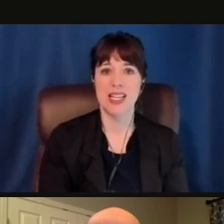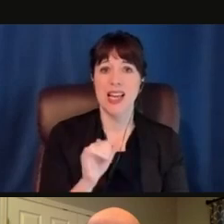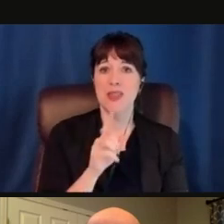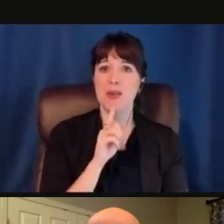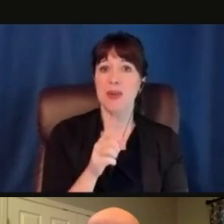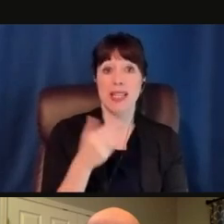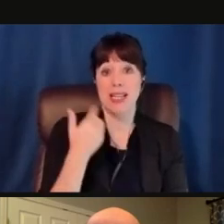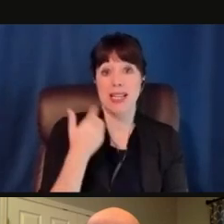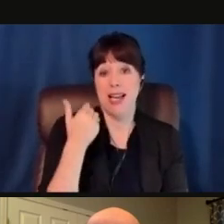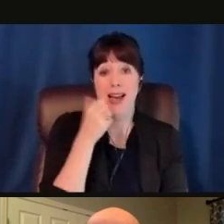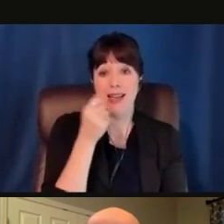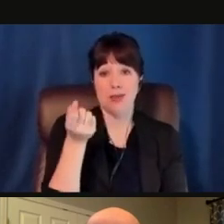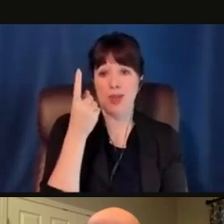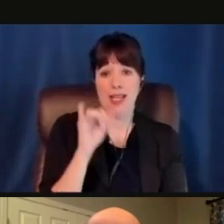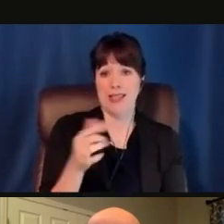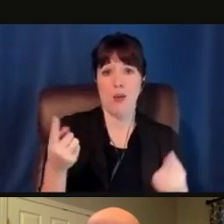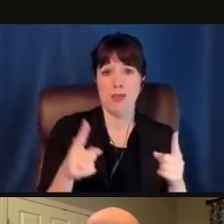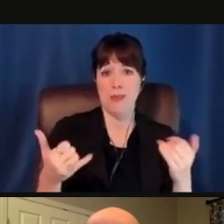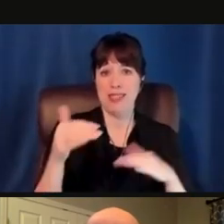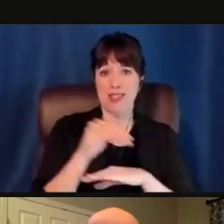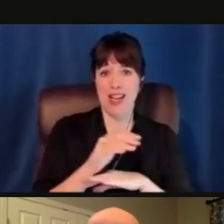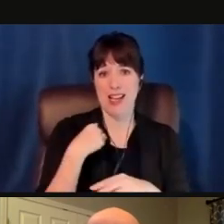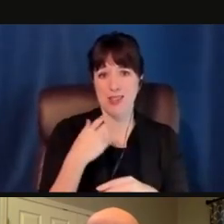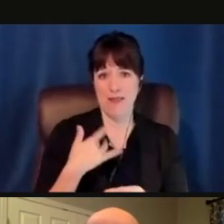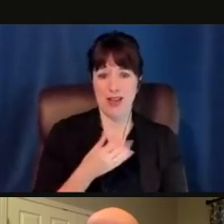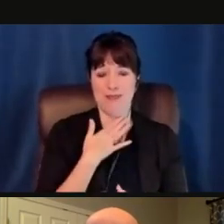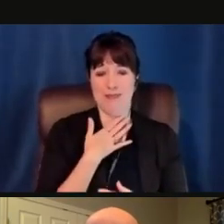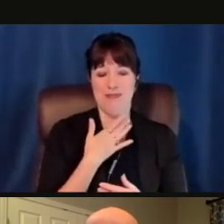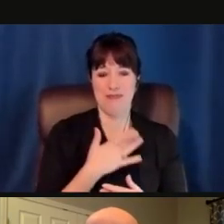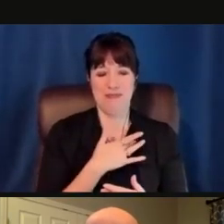like, I didn't realize that was happening tonight, so I'm all kind of like choked up.